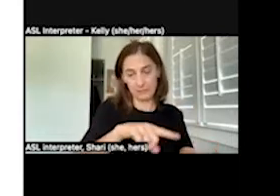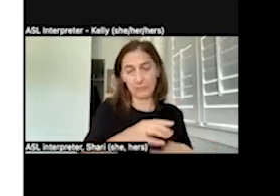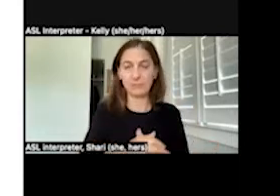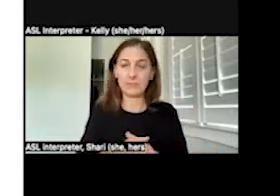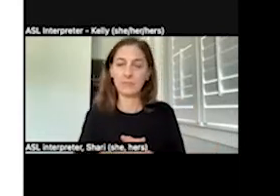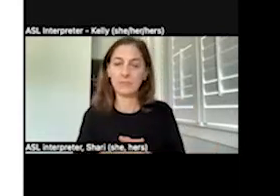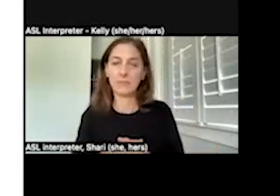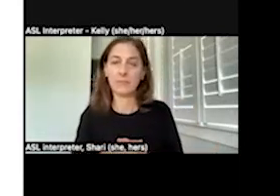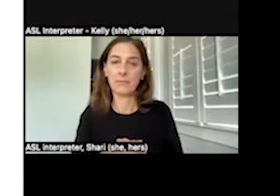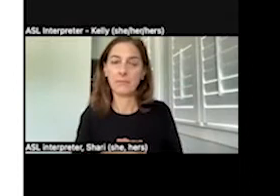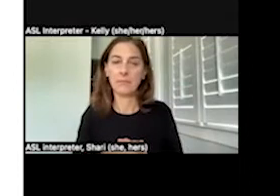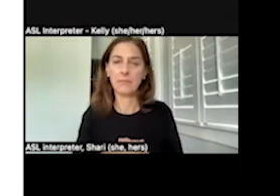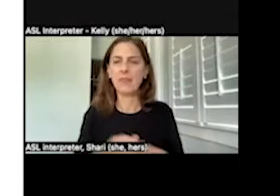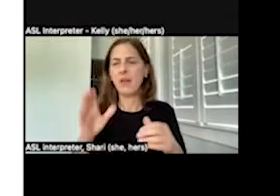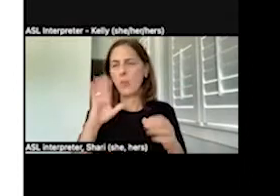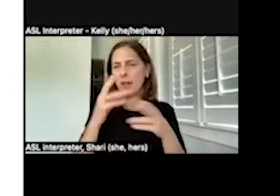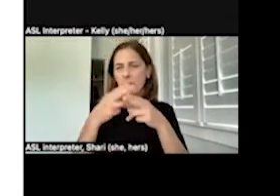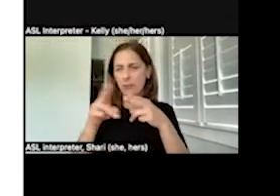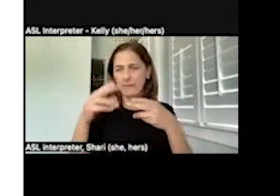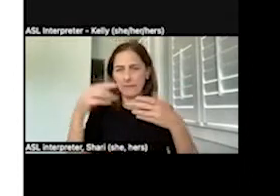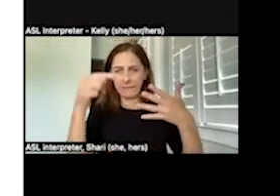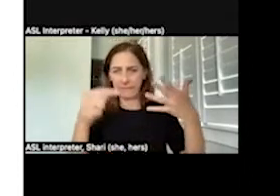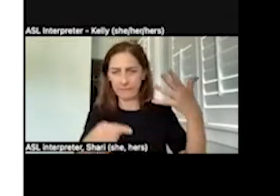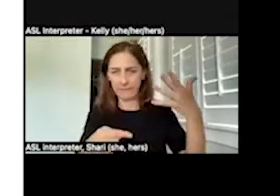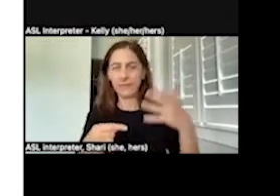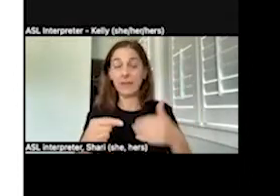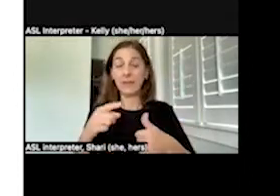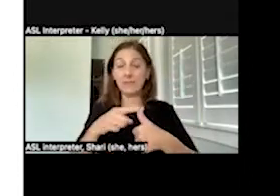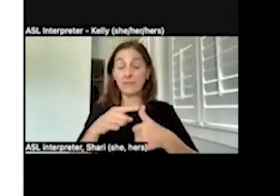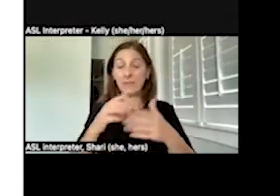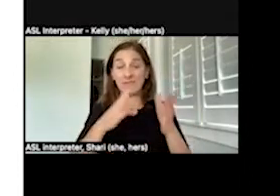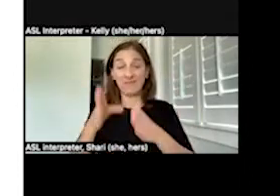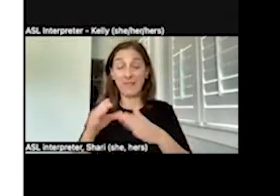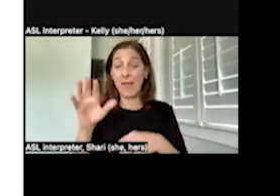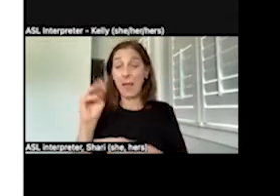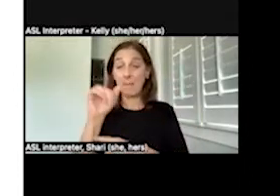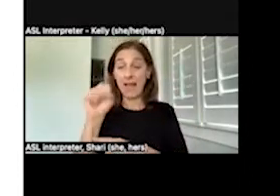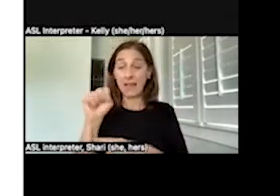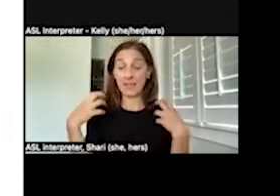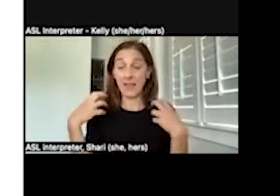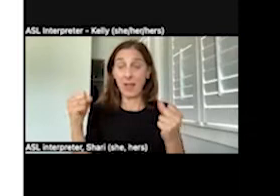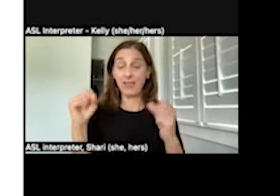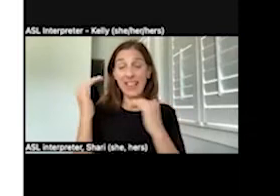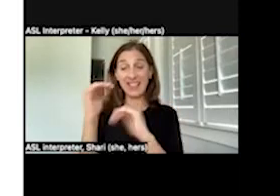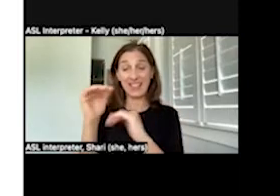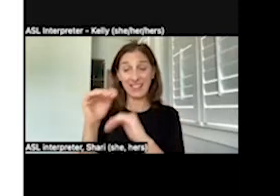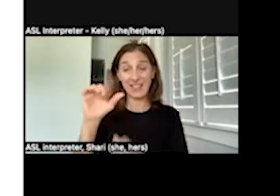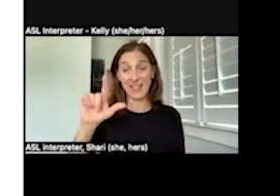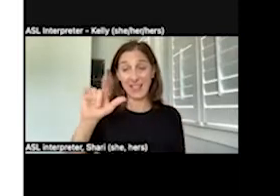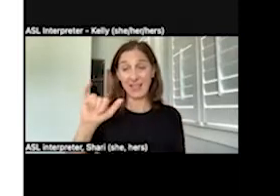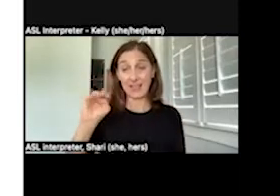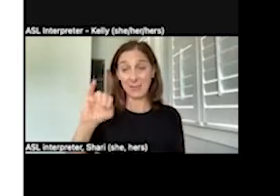So I'm just going to briefly go through the rest of them. Mass Health Limited is just covering emergency